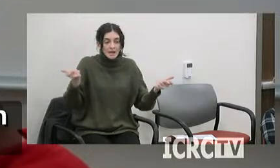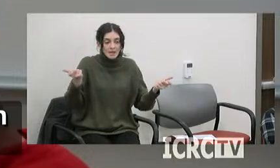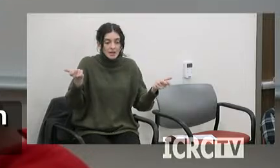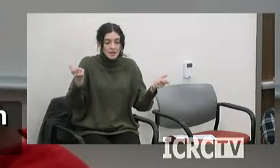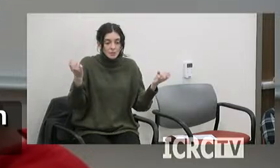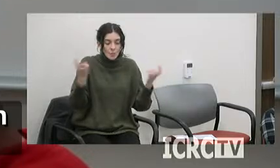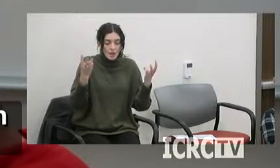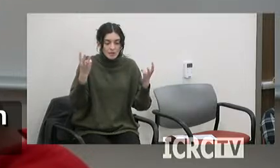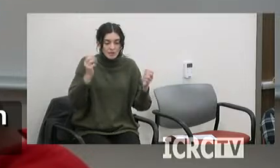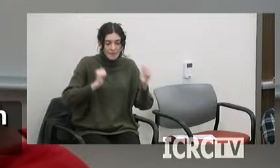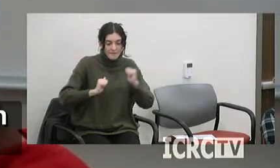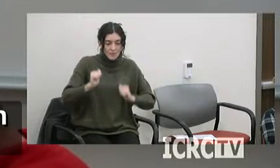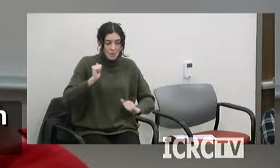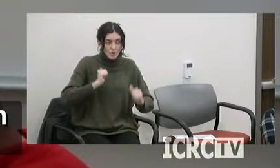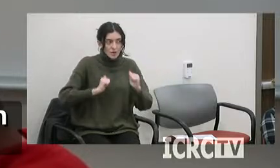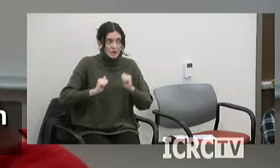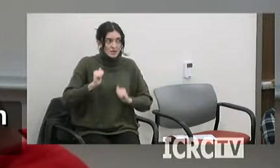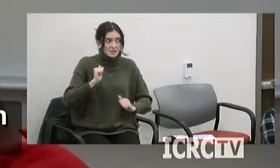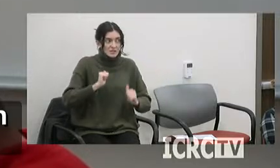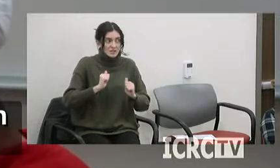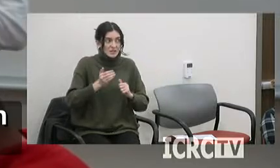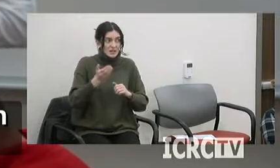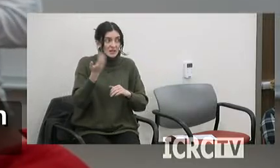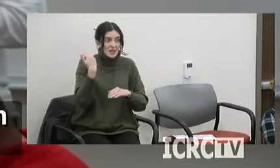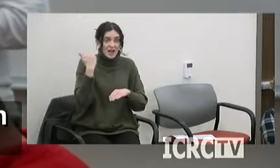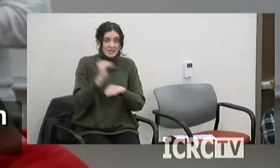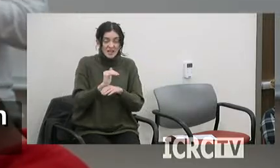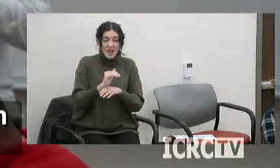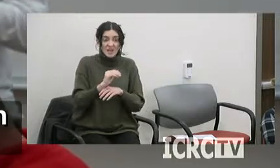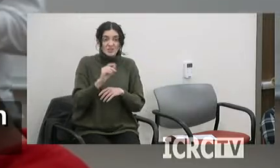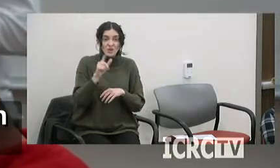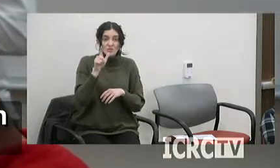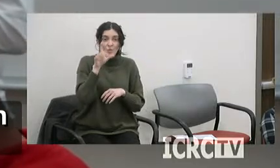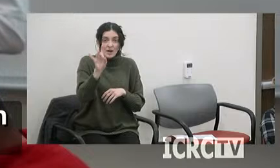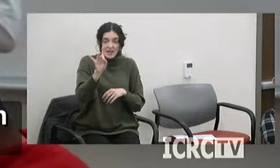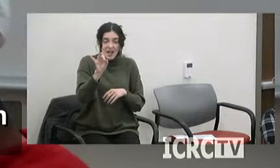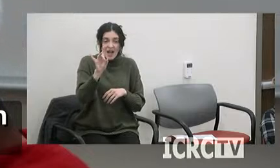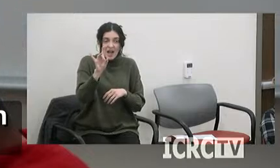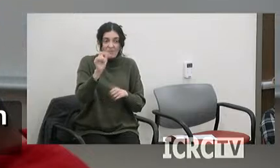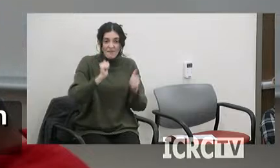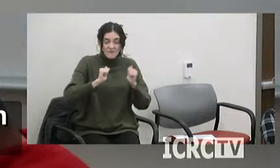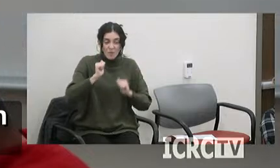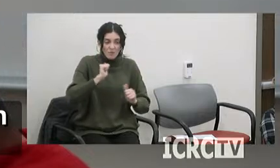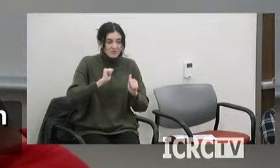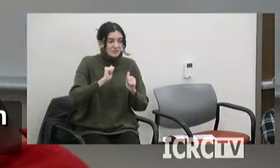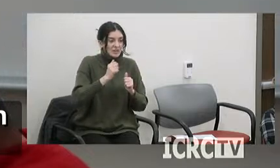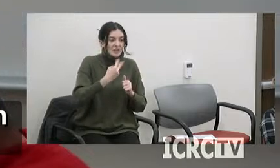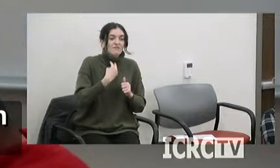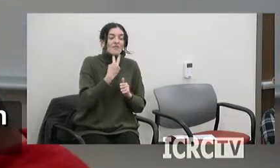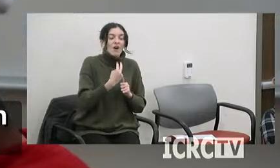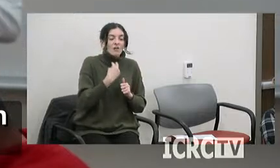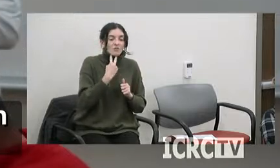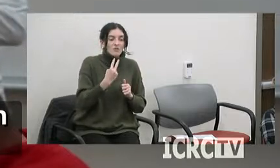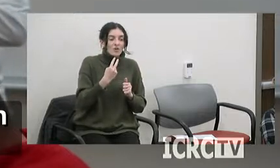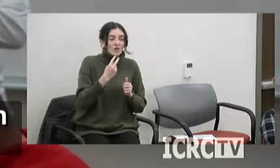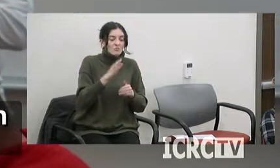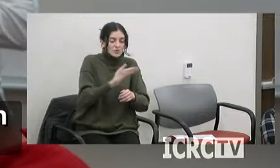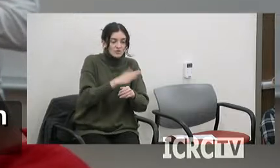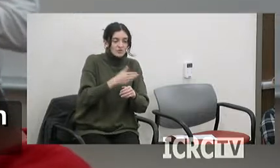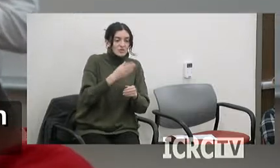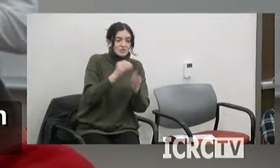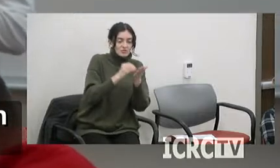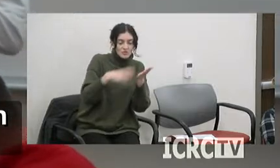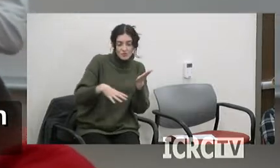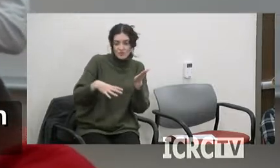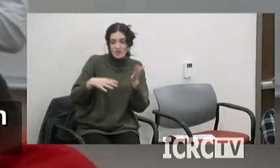on record. There were 28 performances from our vocal music students and our instrumental music students, both in formal concerts as well